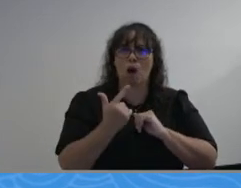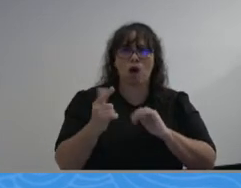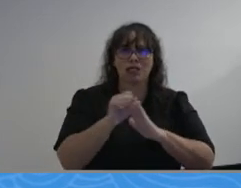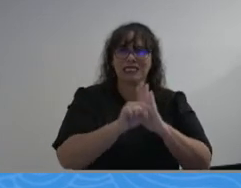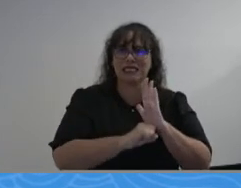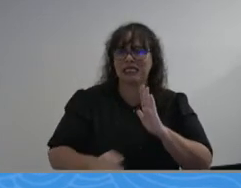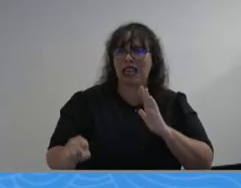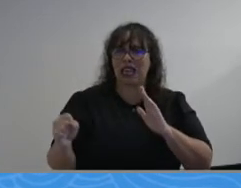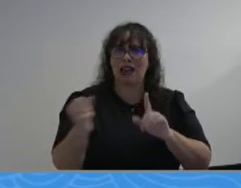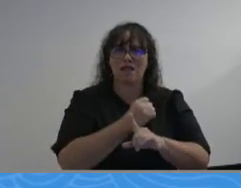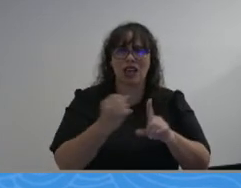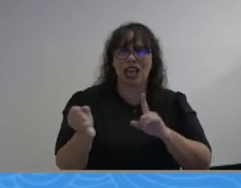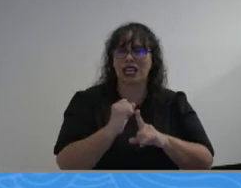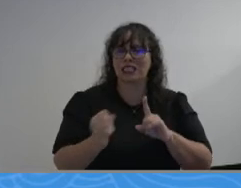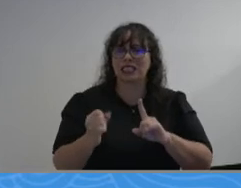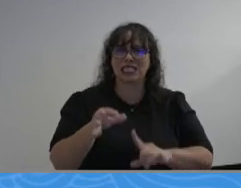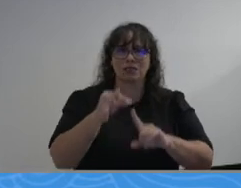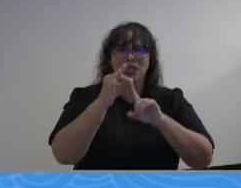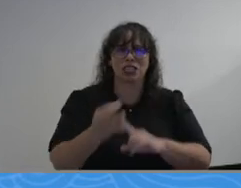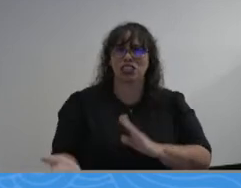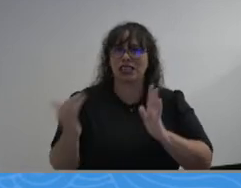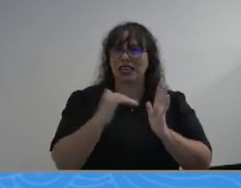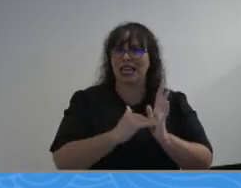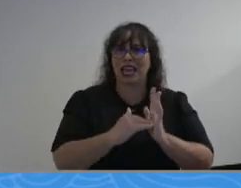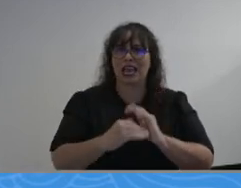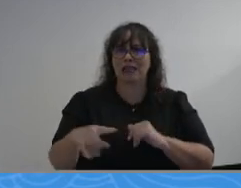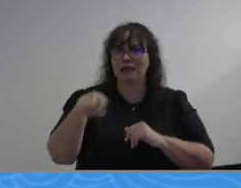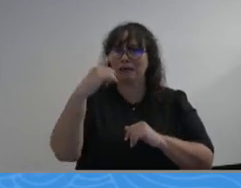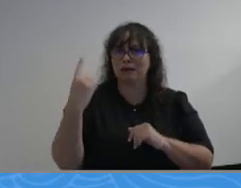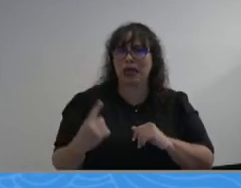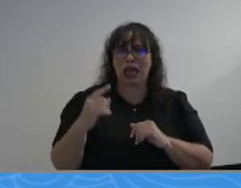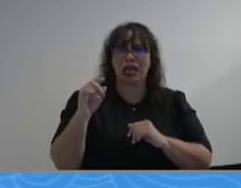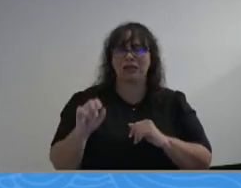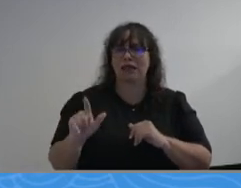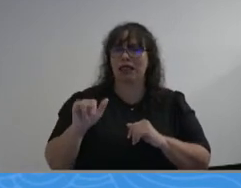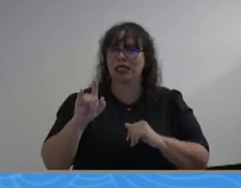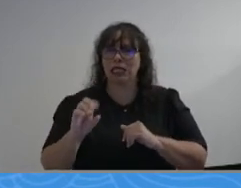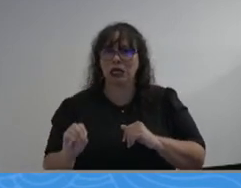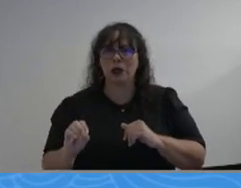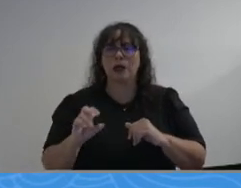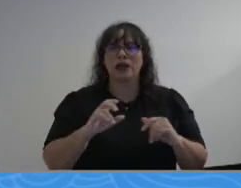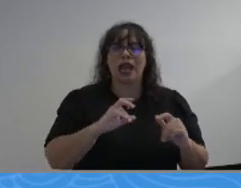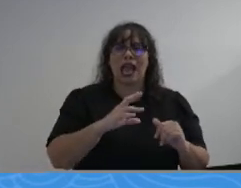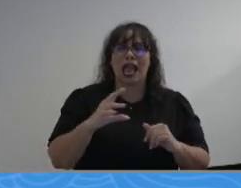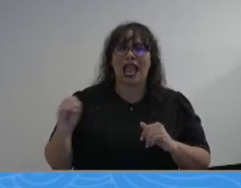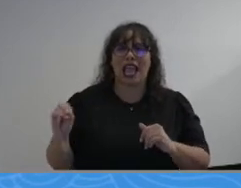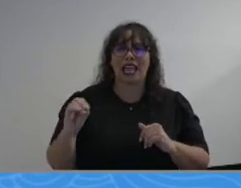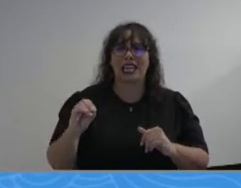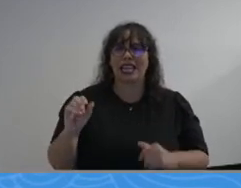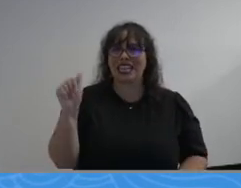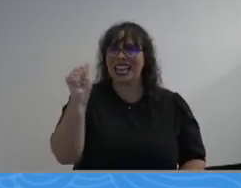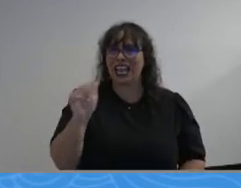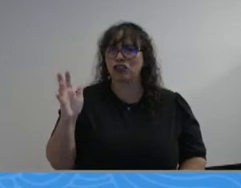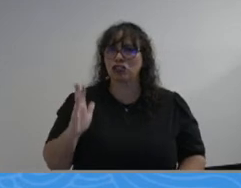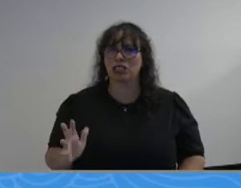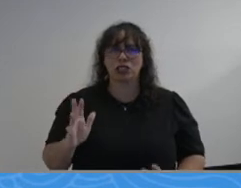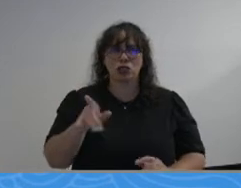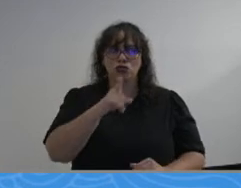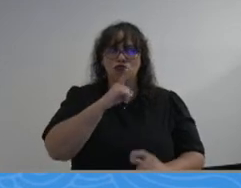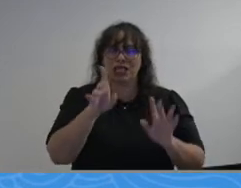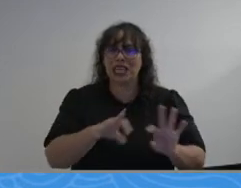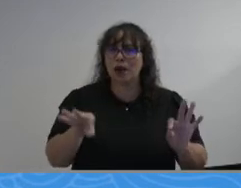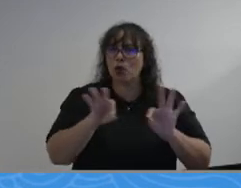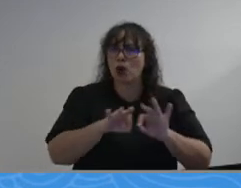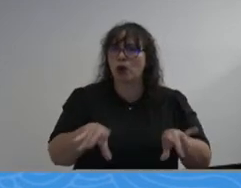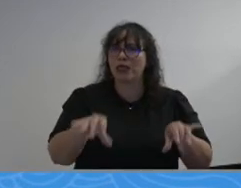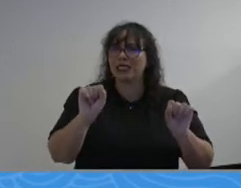Indigenous, Latinx, Asian Americans, and other people of color. It's really important for us to center what is happening in the world right now. So I really wanted to take